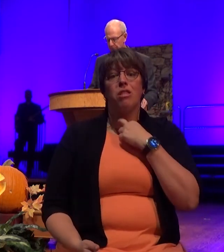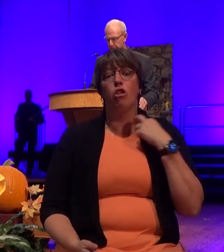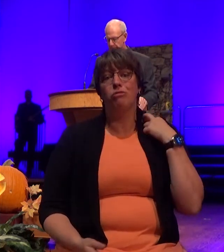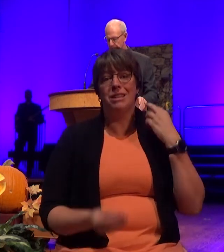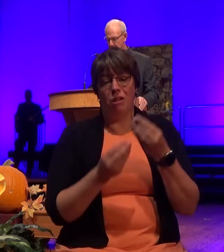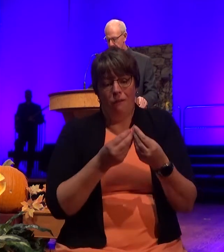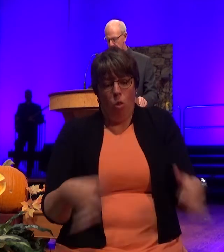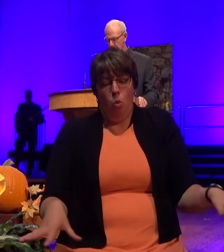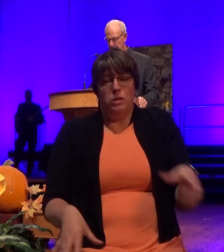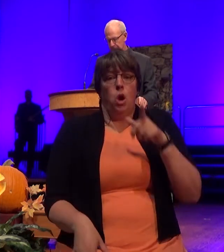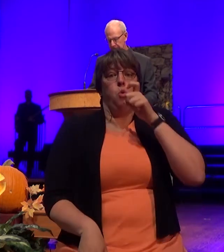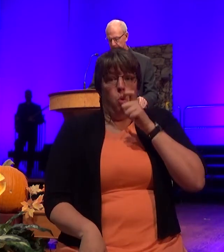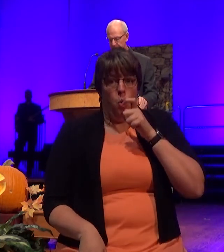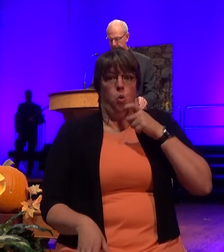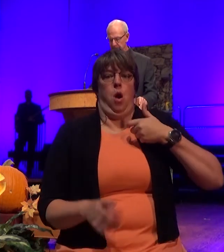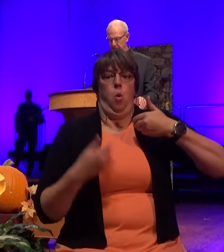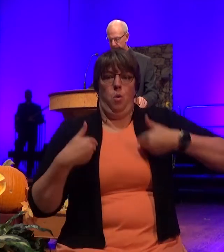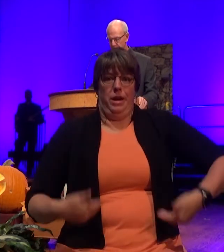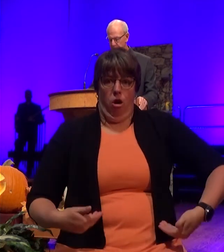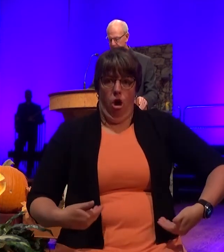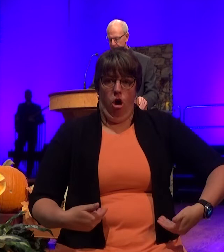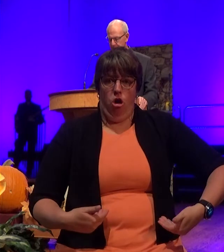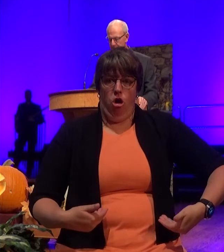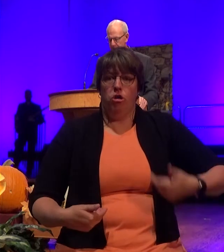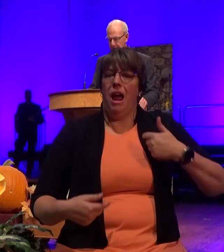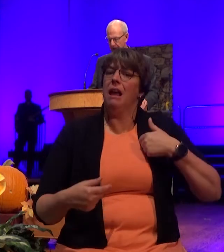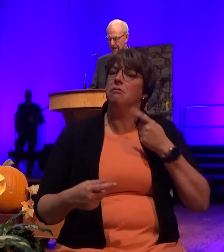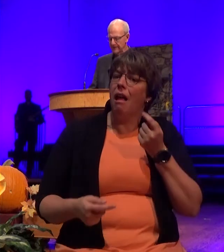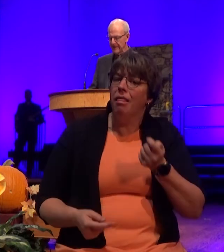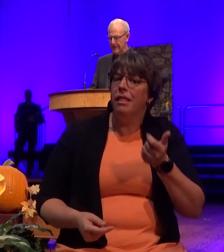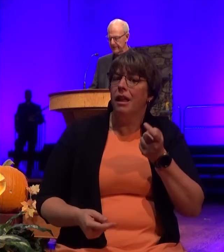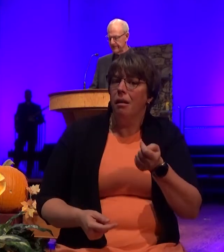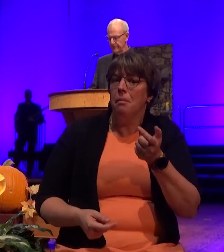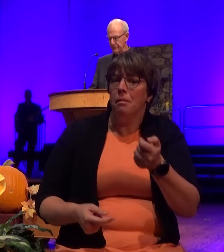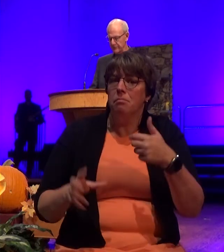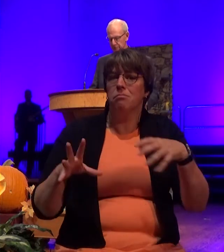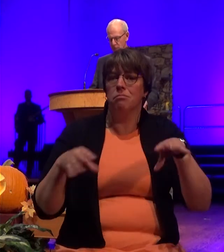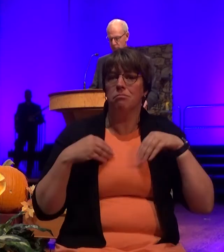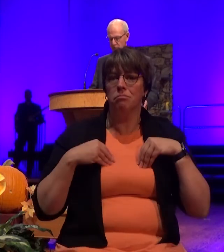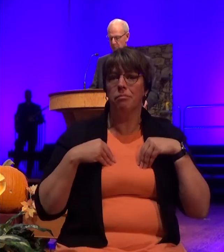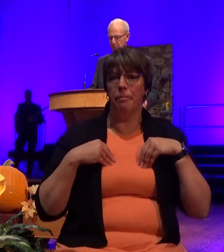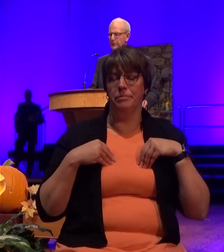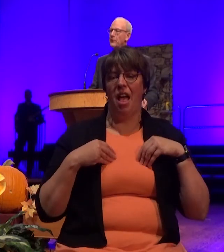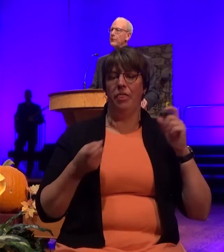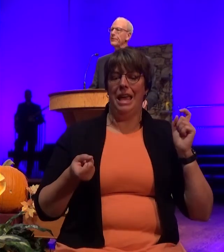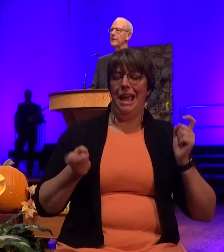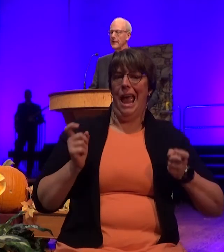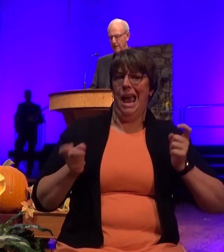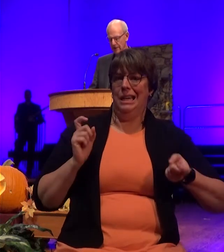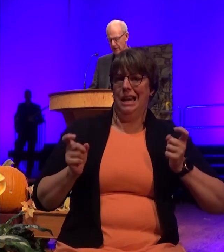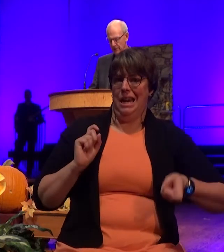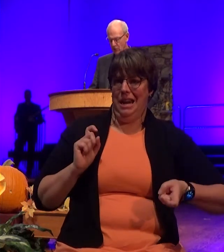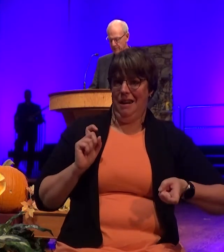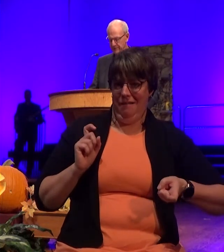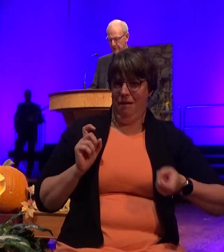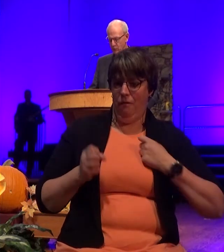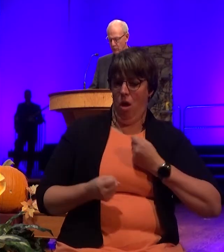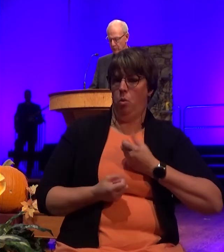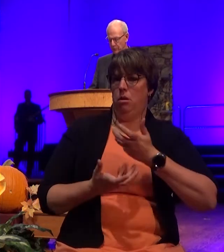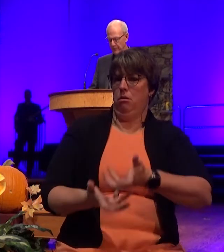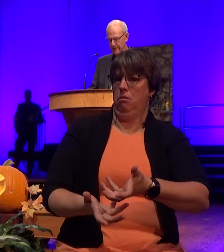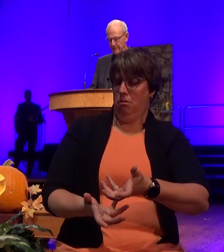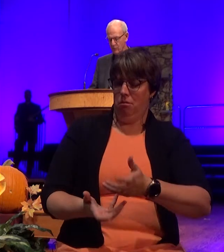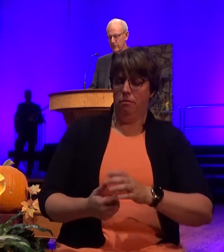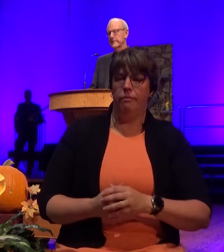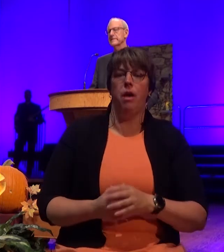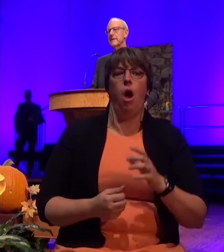fully are, and little by little come to accept the highly edited version which we put forth in hopes that the world will find